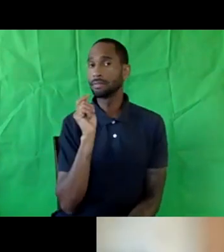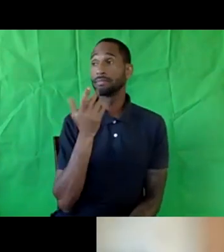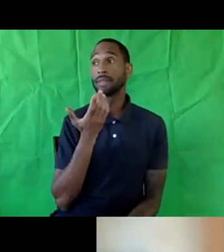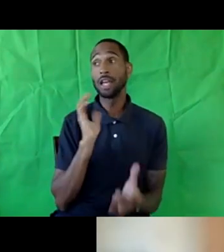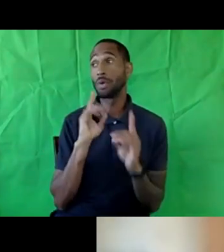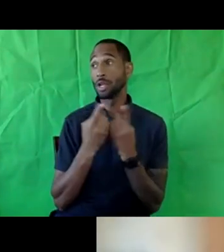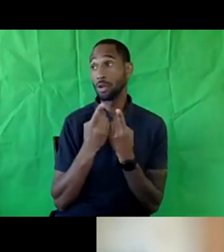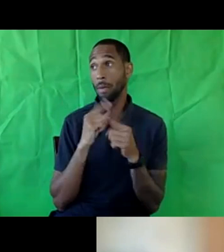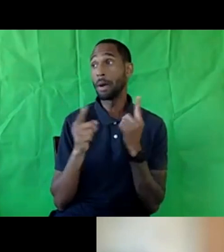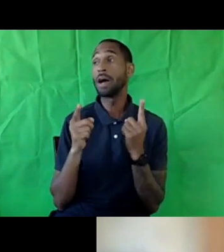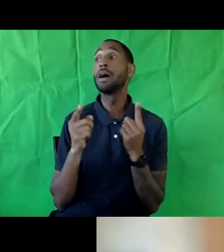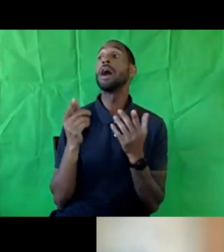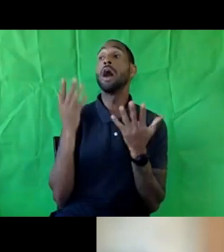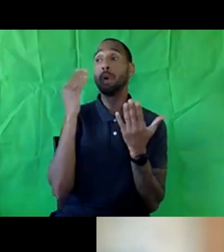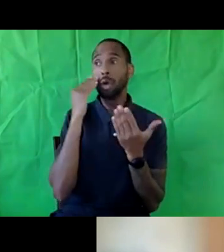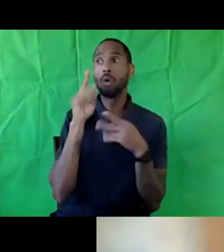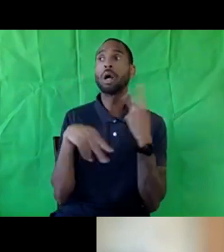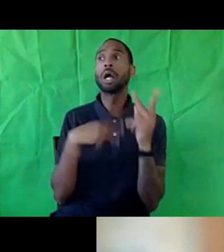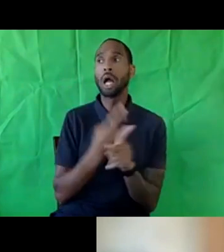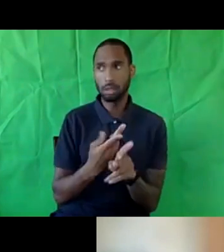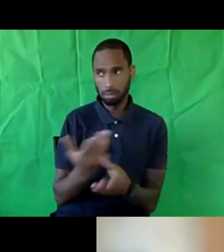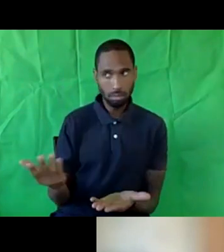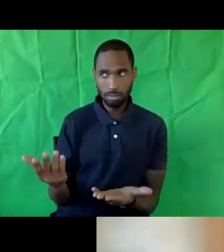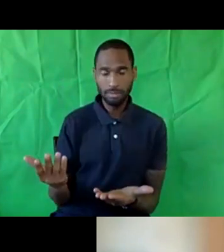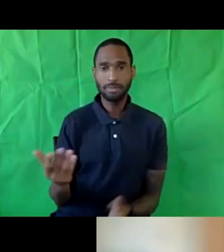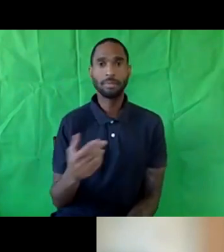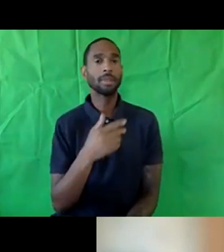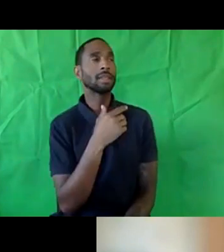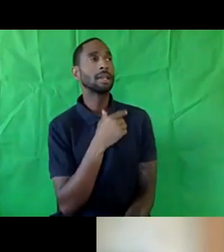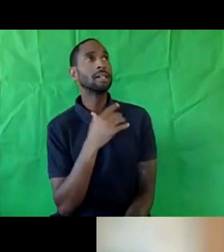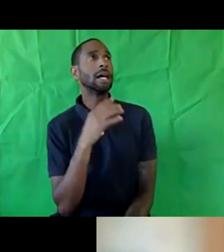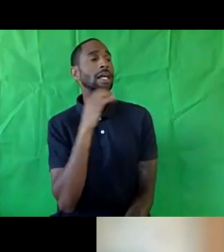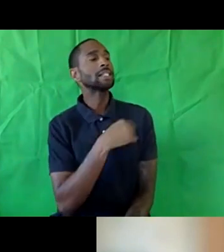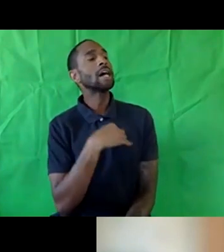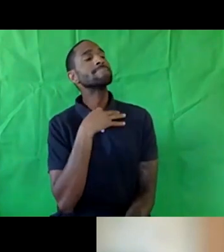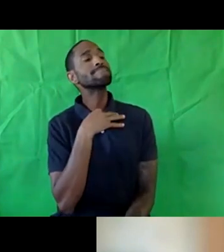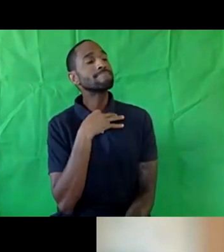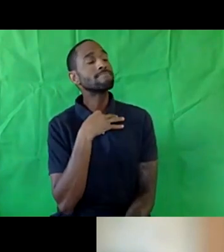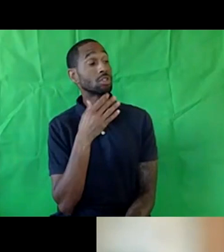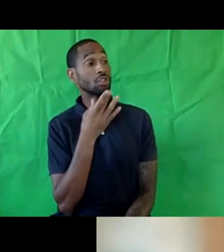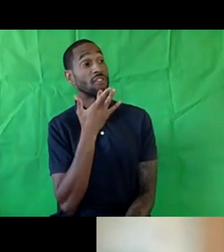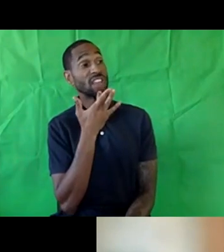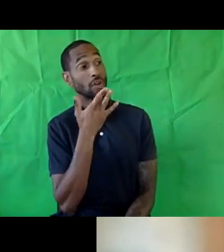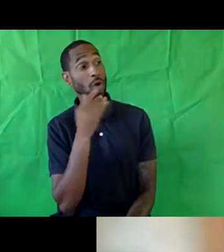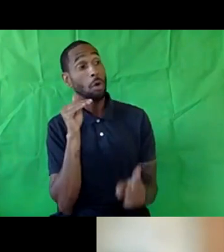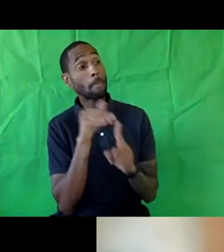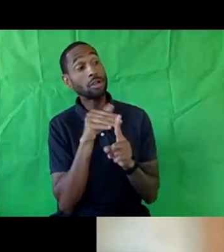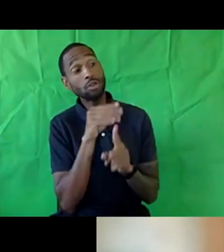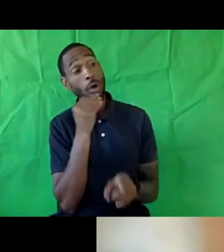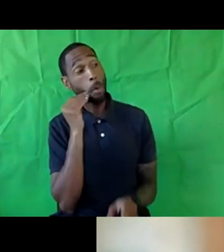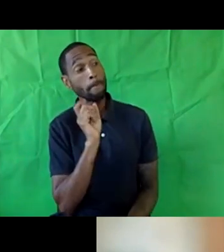any donuts, but I'd like to know what flavors you have. I guess I'm curious, is there a flavor that reminds you of